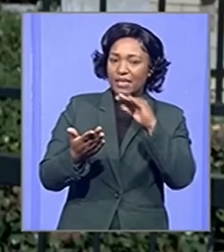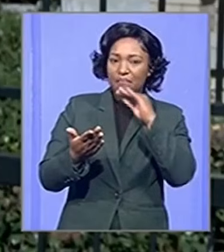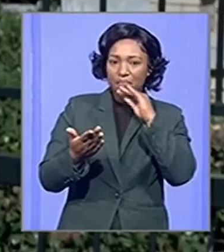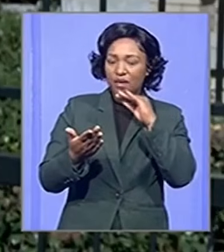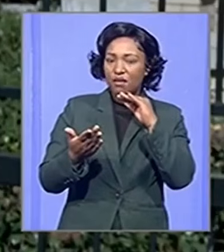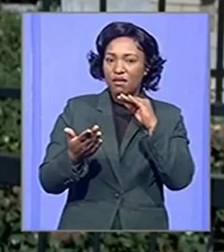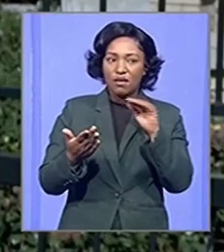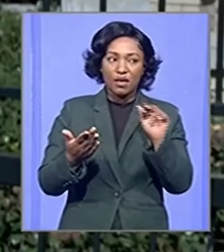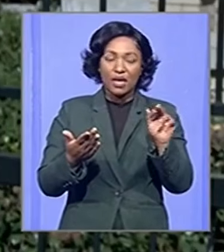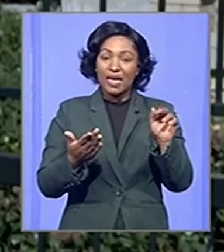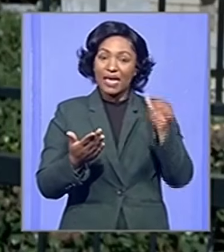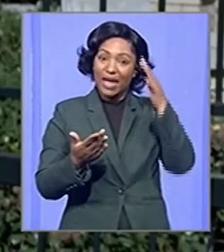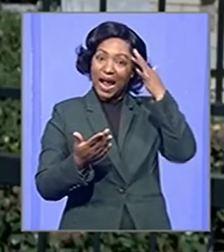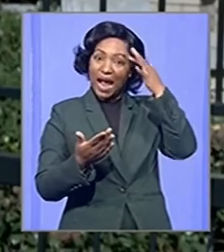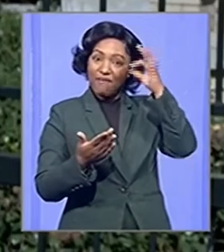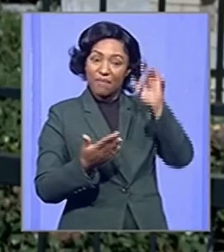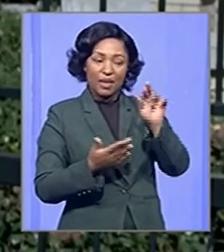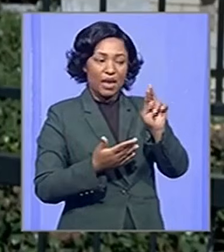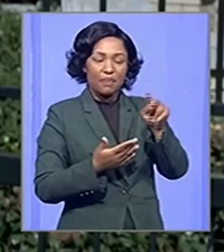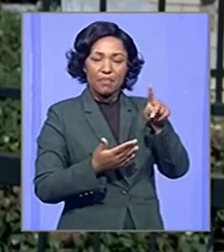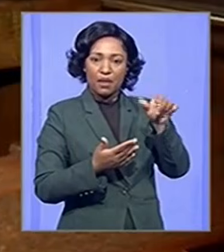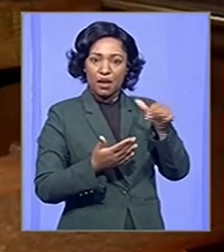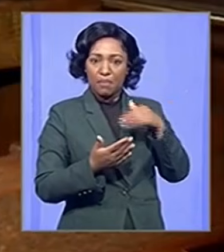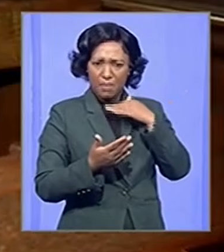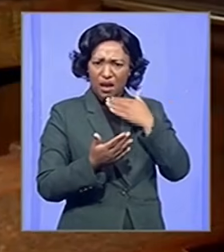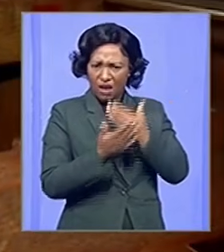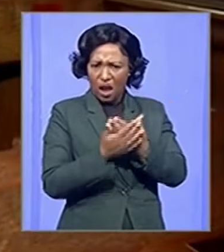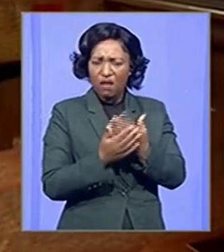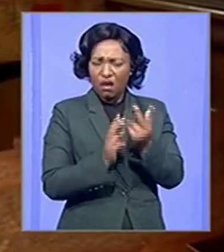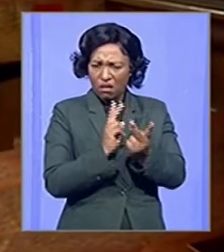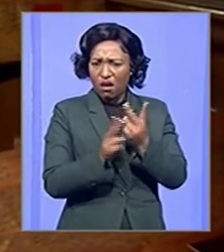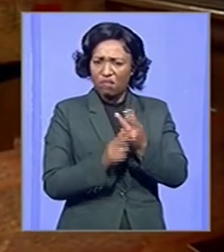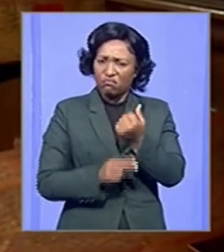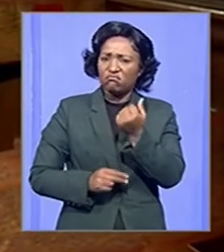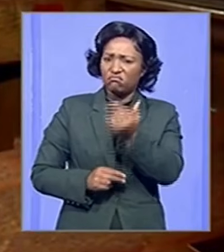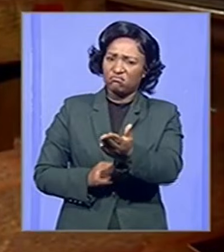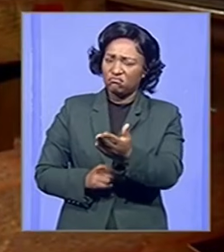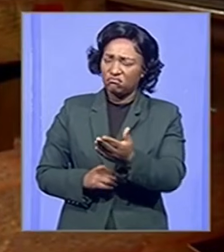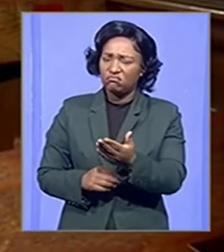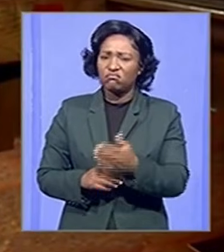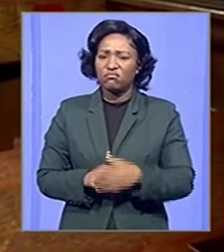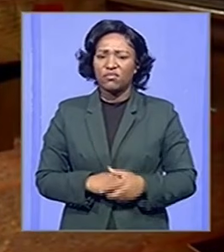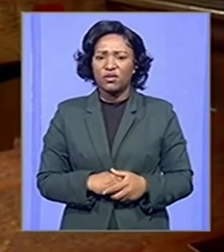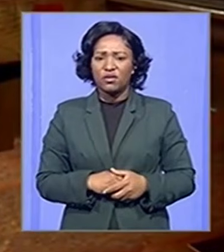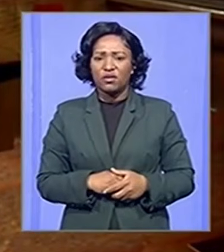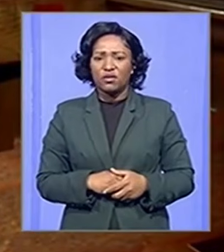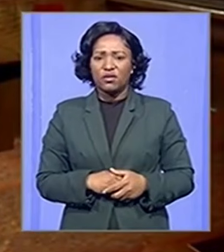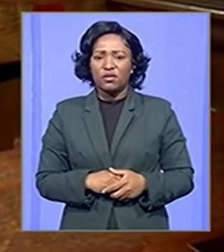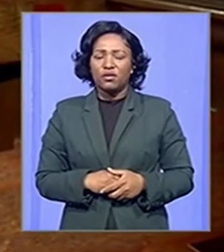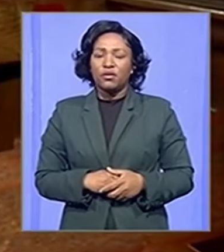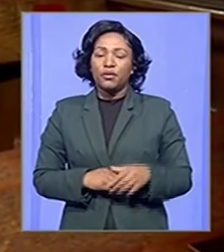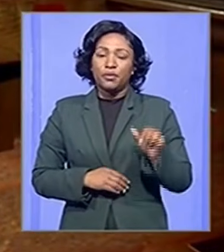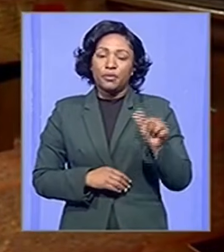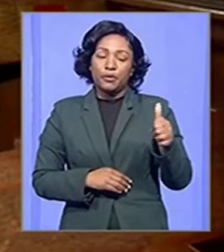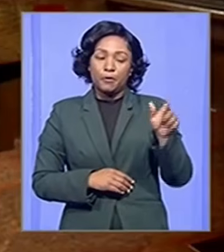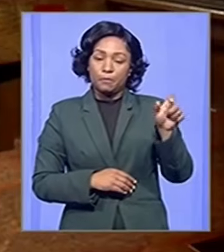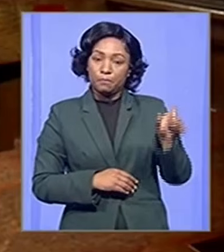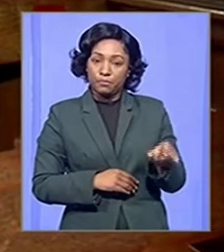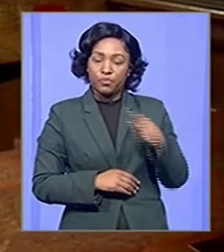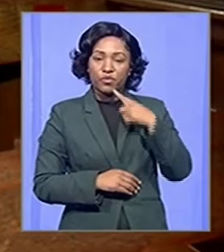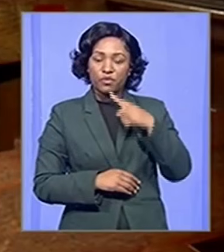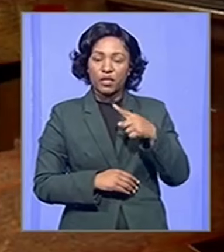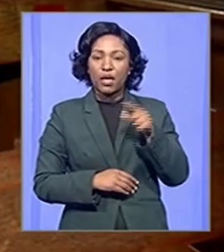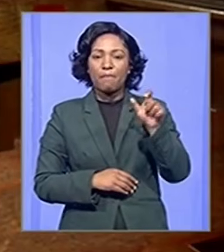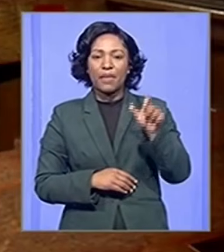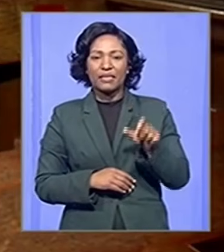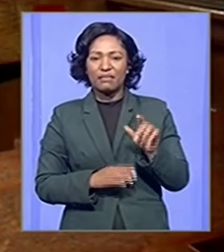that the state cannot charge them again for the same crime. Bezaiden Holt a re go na le mabaka a farologaneng a dirang gore motho a tlhophe